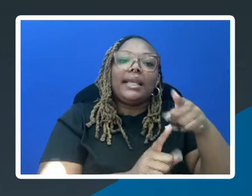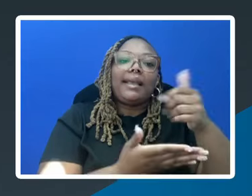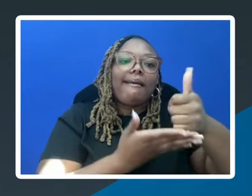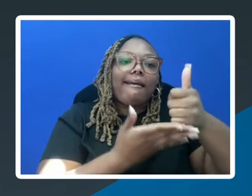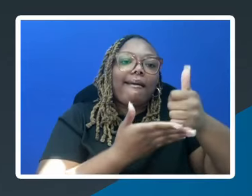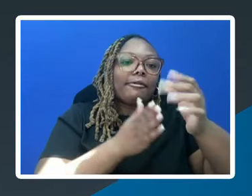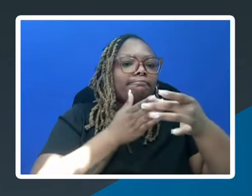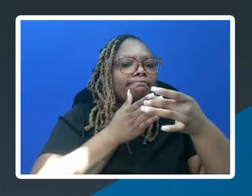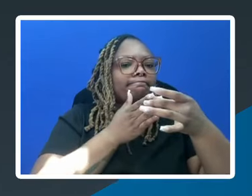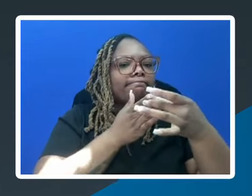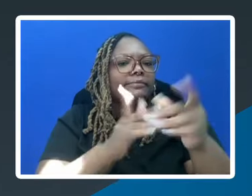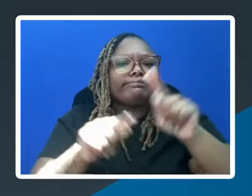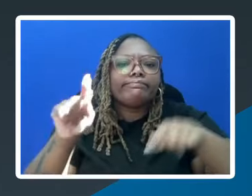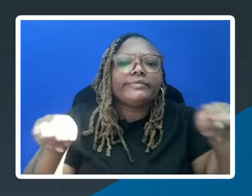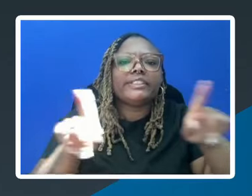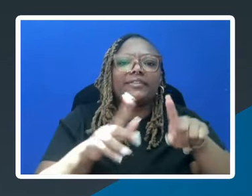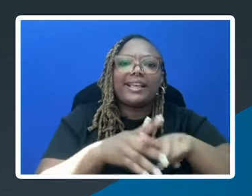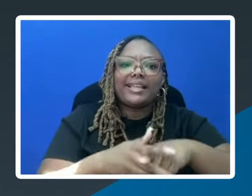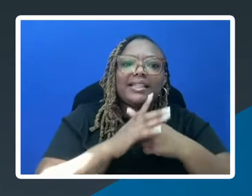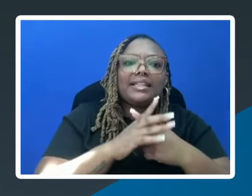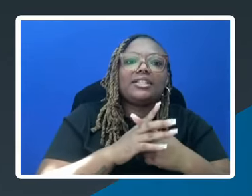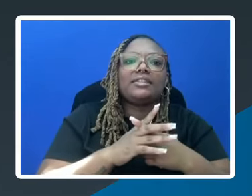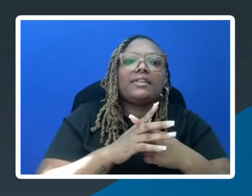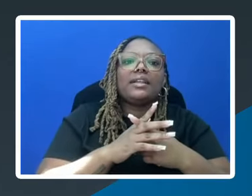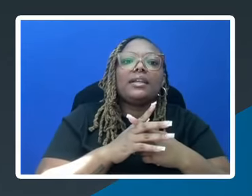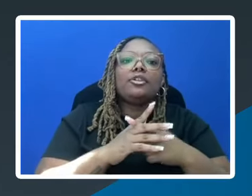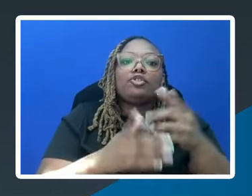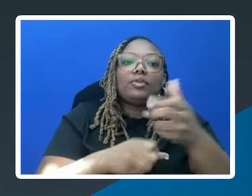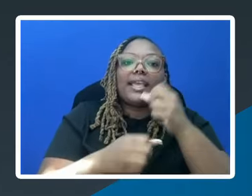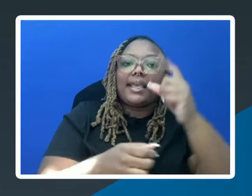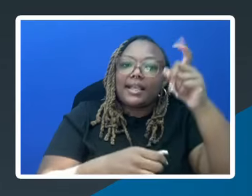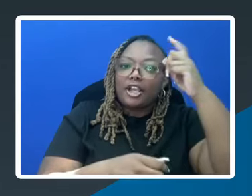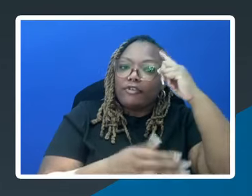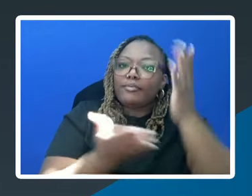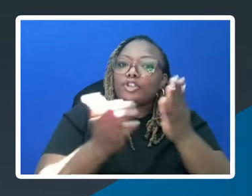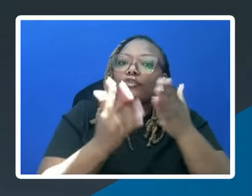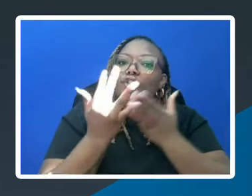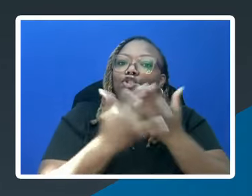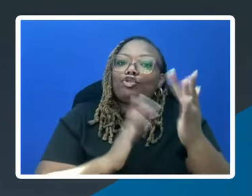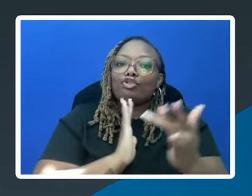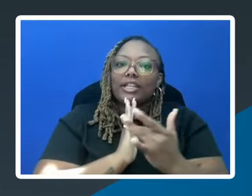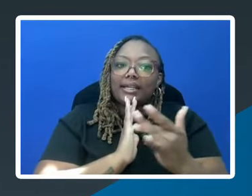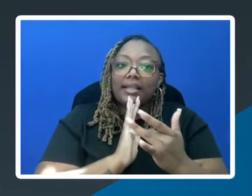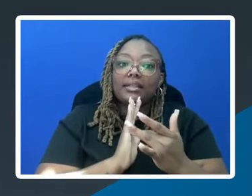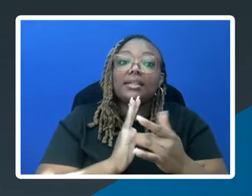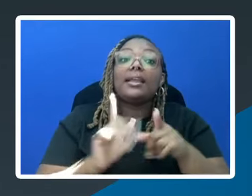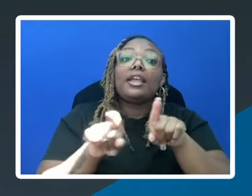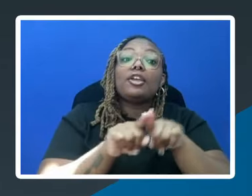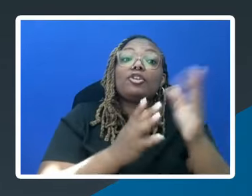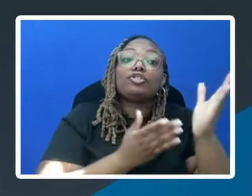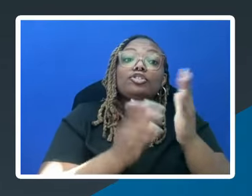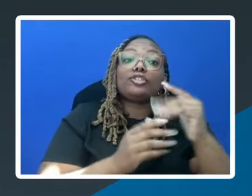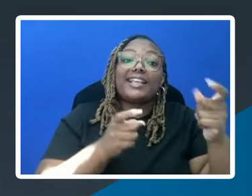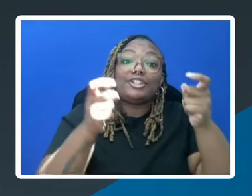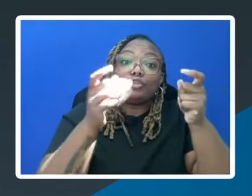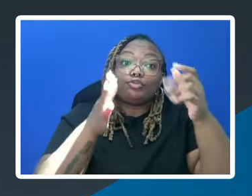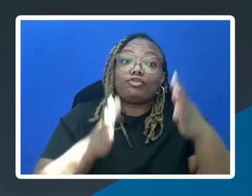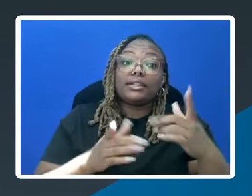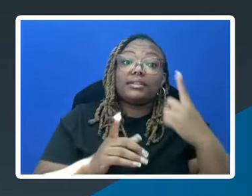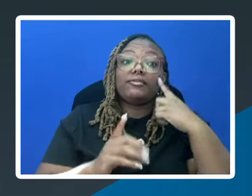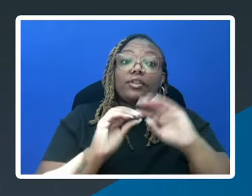number of initiatives to improve government services through technology. He also served as the Director for the Office of